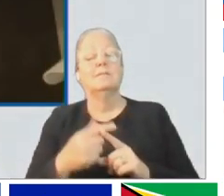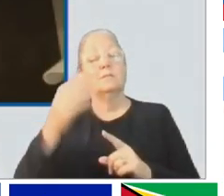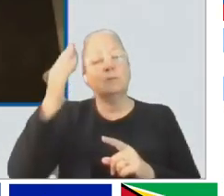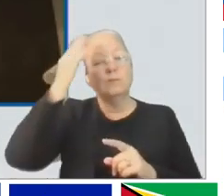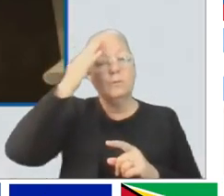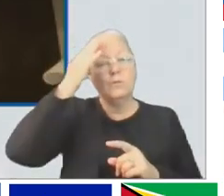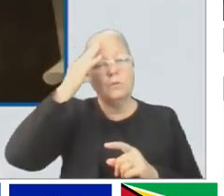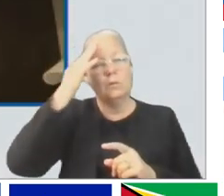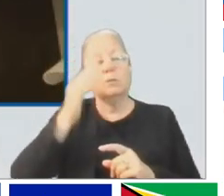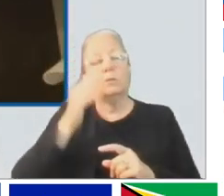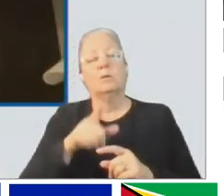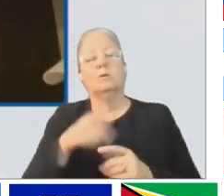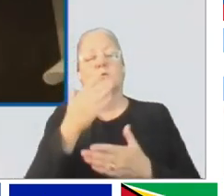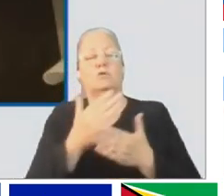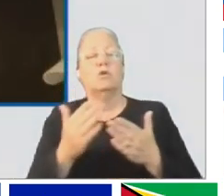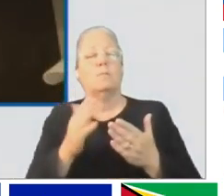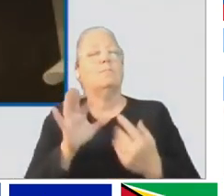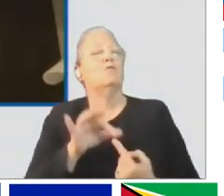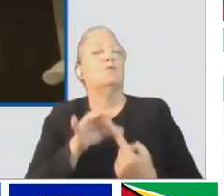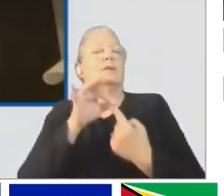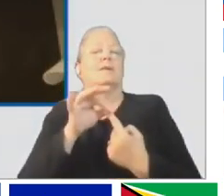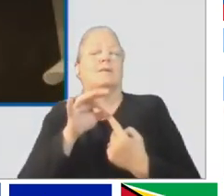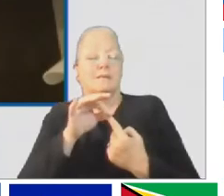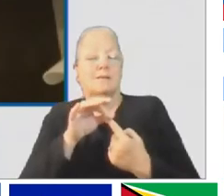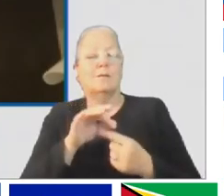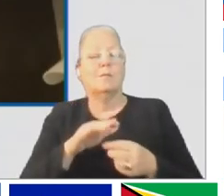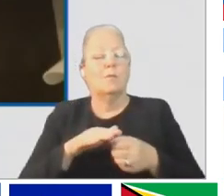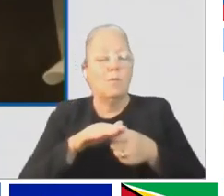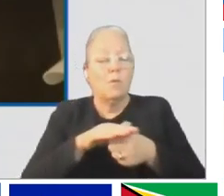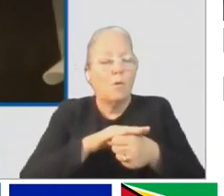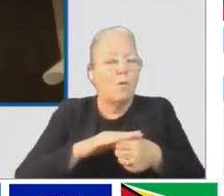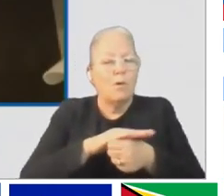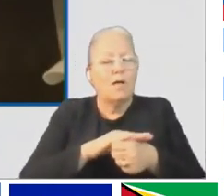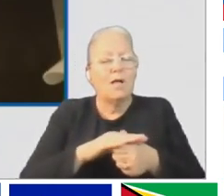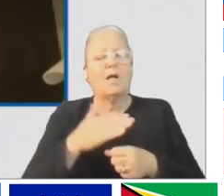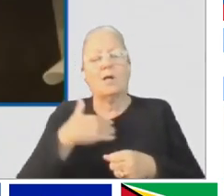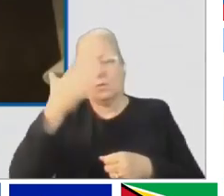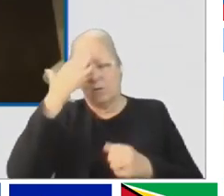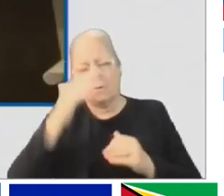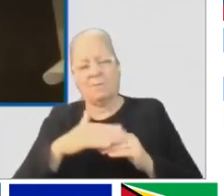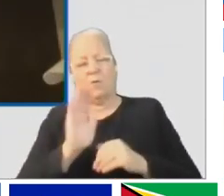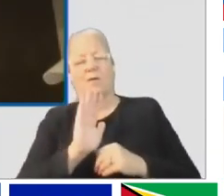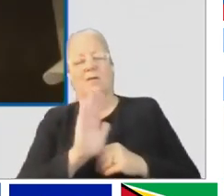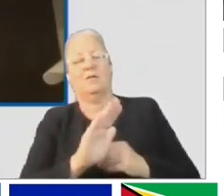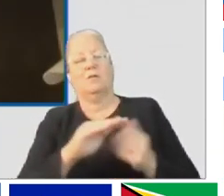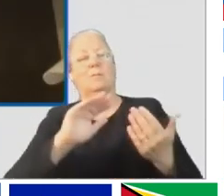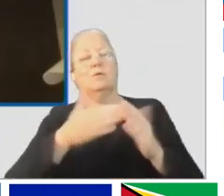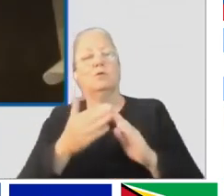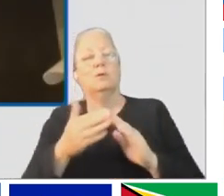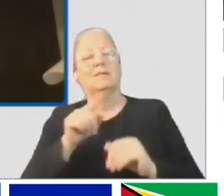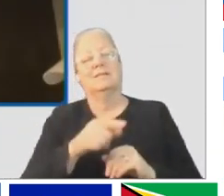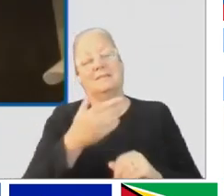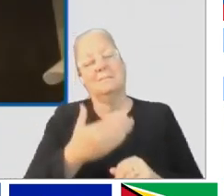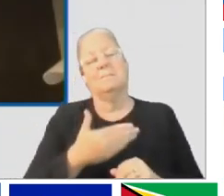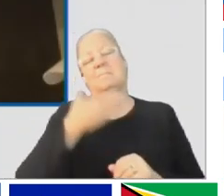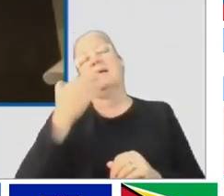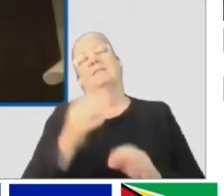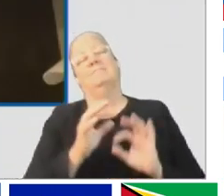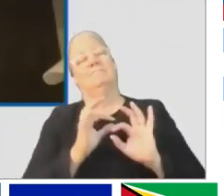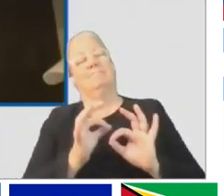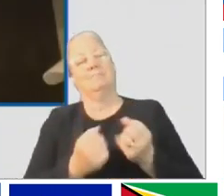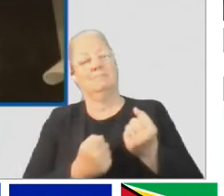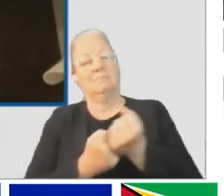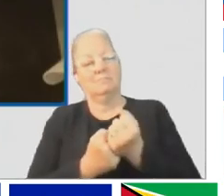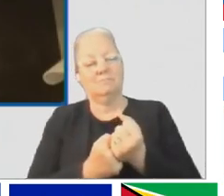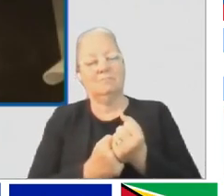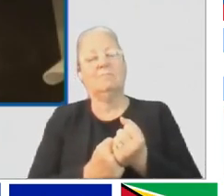unique local things we can focus on and learn more about the communities so that it is the best type of support that we can offer and learn from each other.